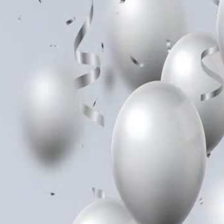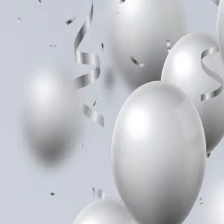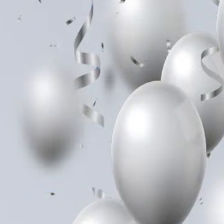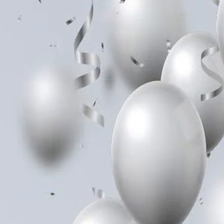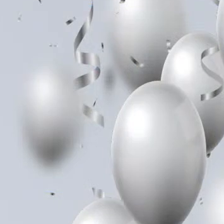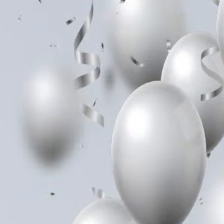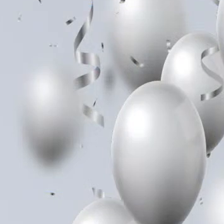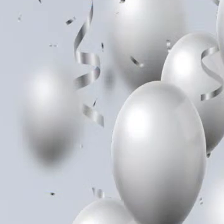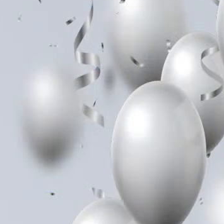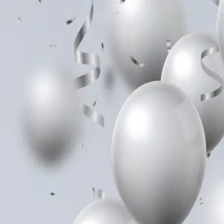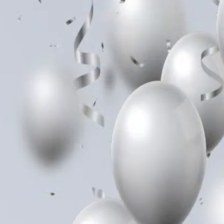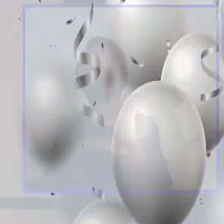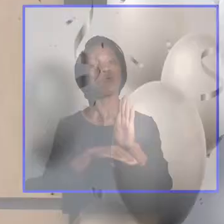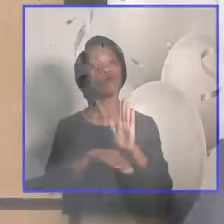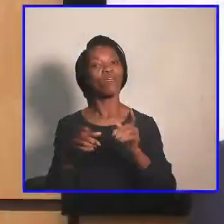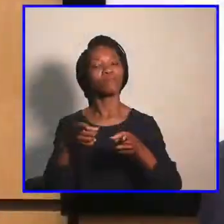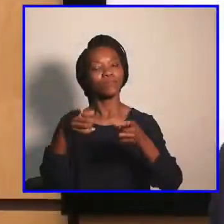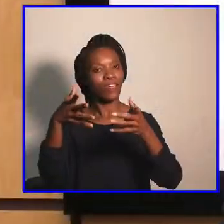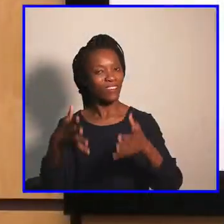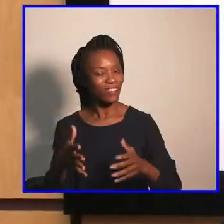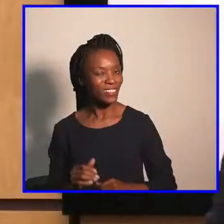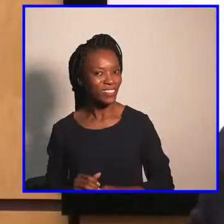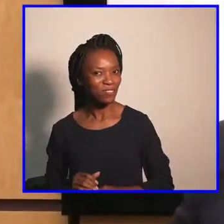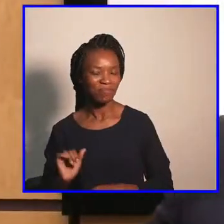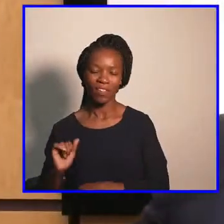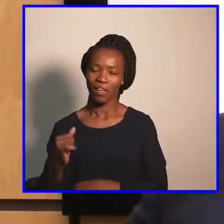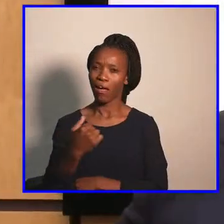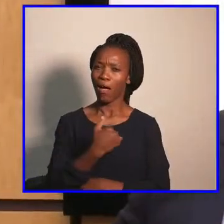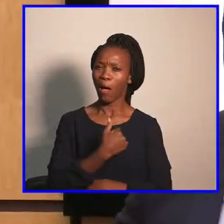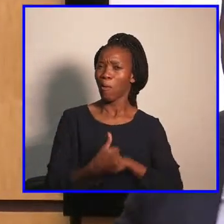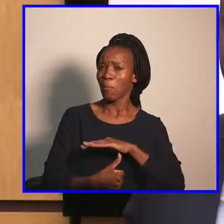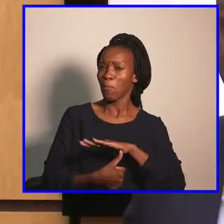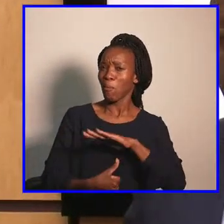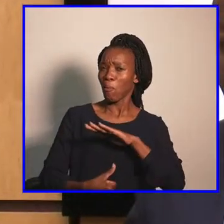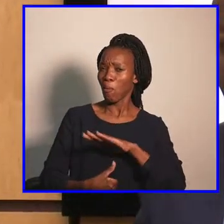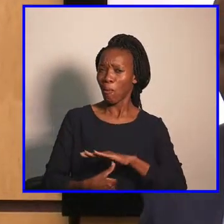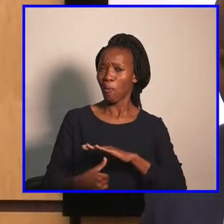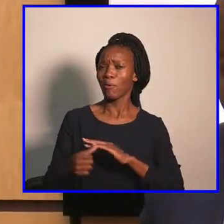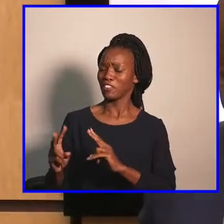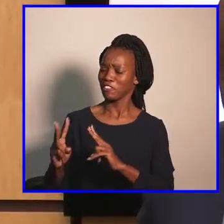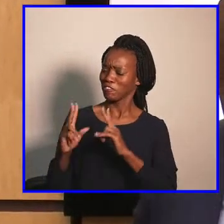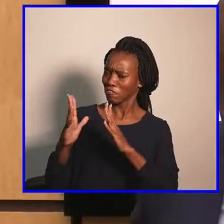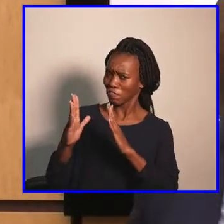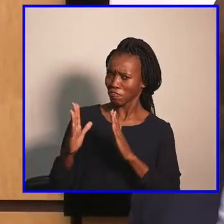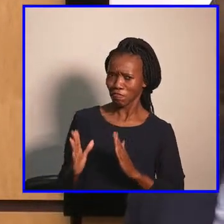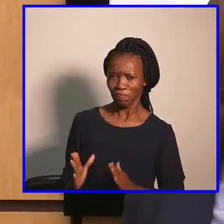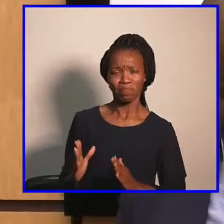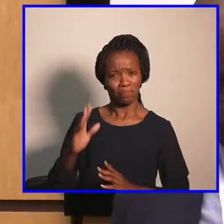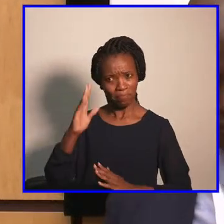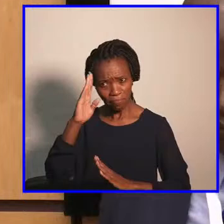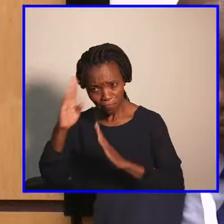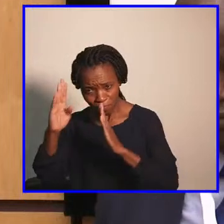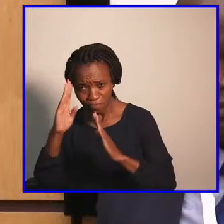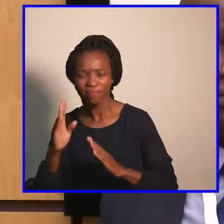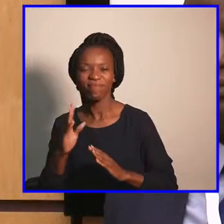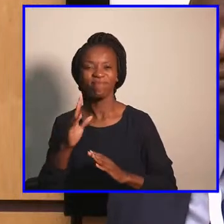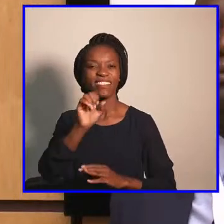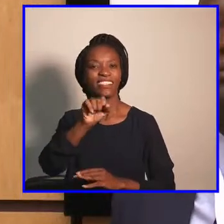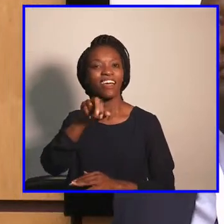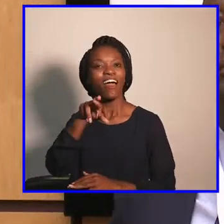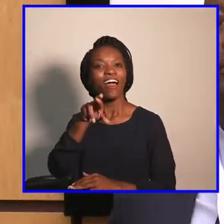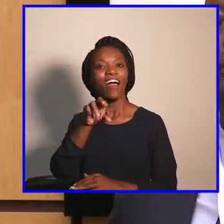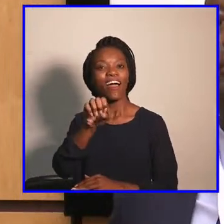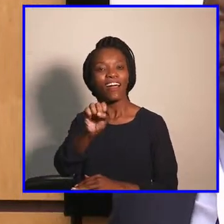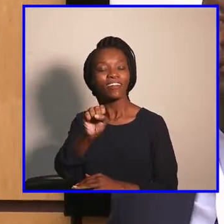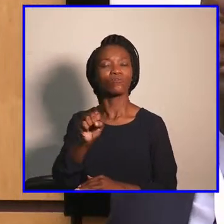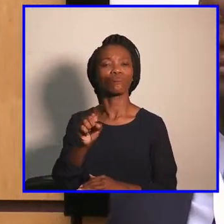Program Director, our distinguished guest, SARS leadership, colleagues